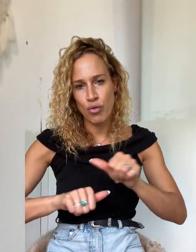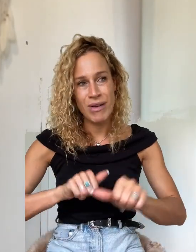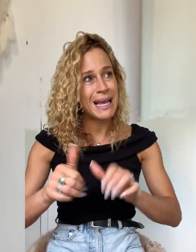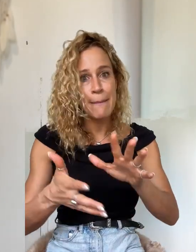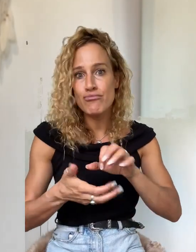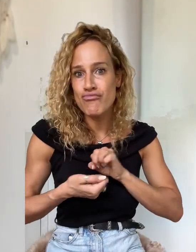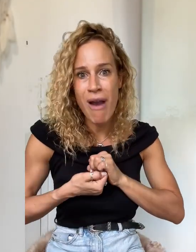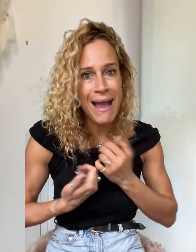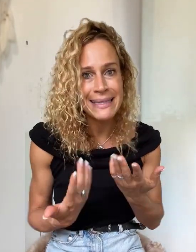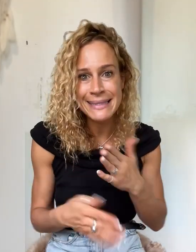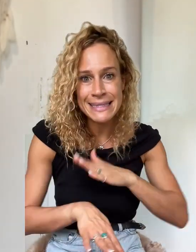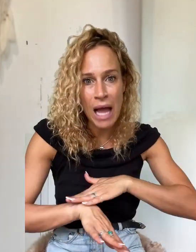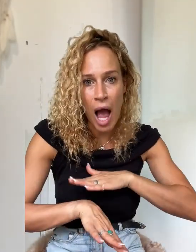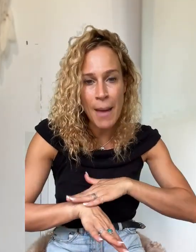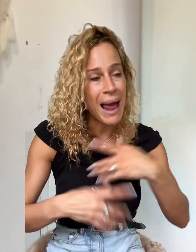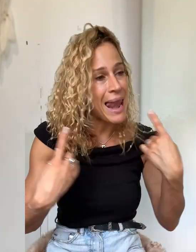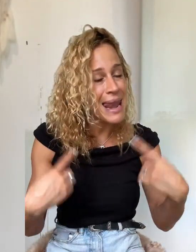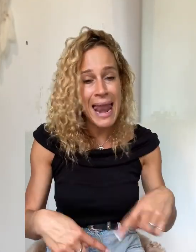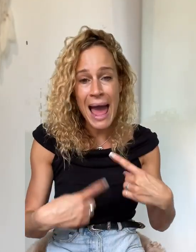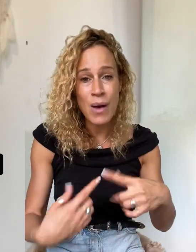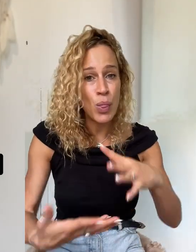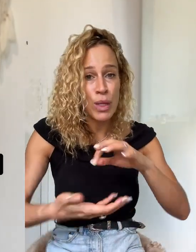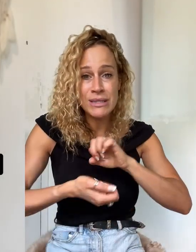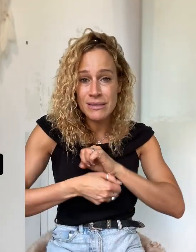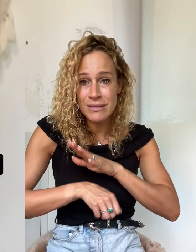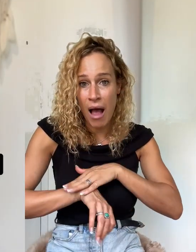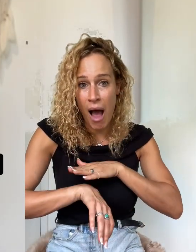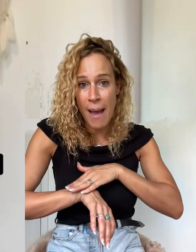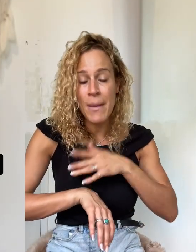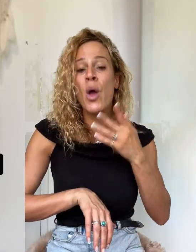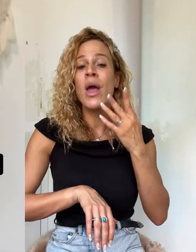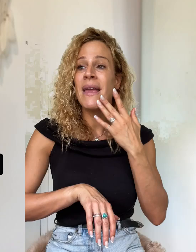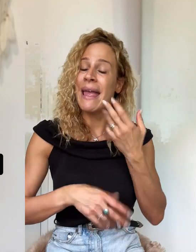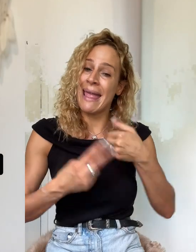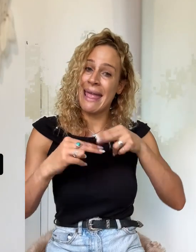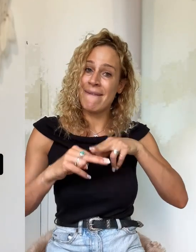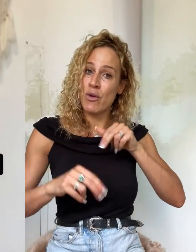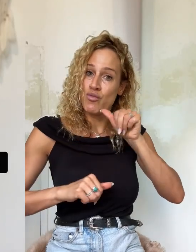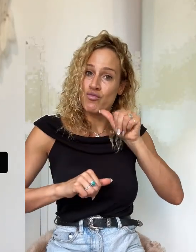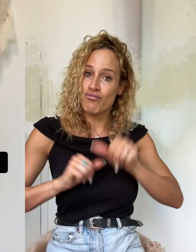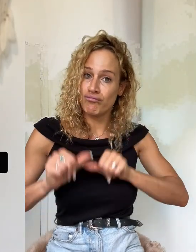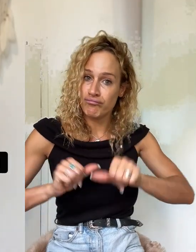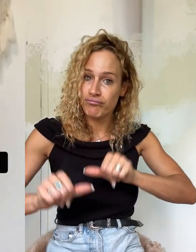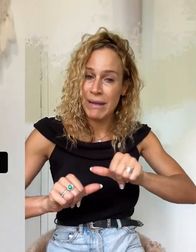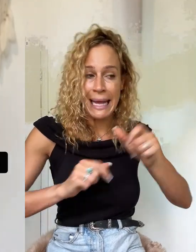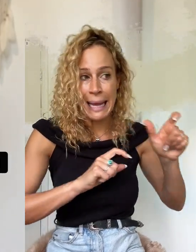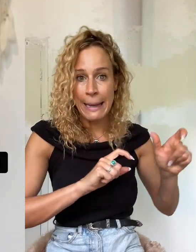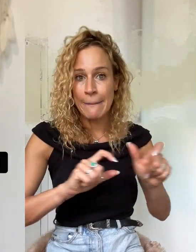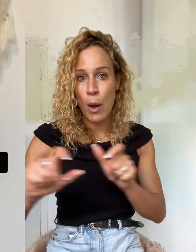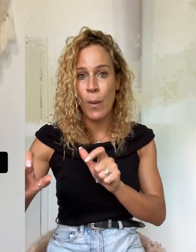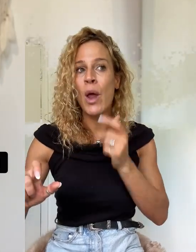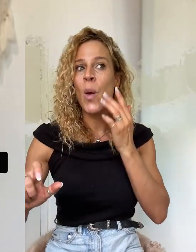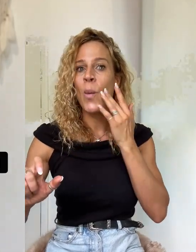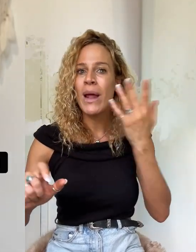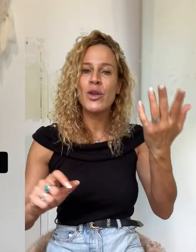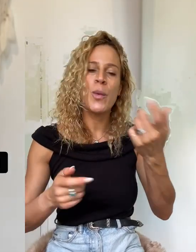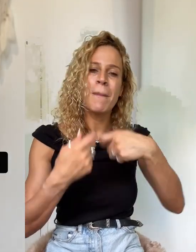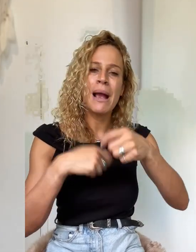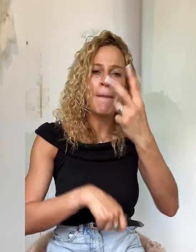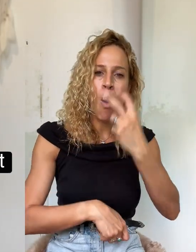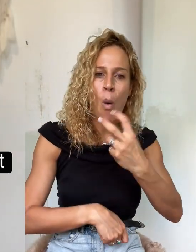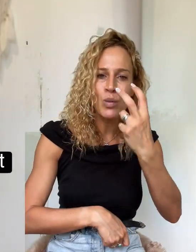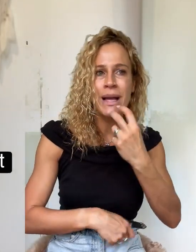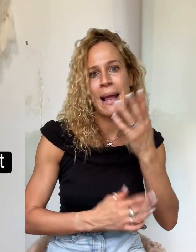forever. Just embrace it, embrace the time, allow yourself to have the time, and know that when you're going through your midlife